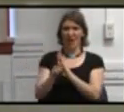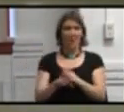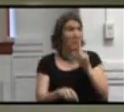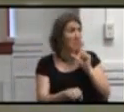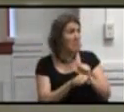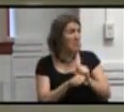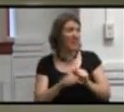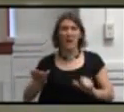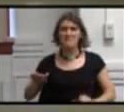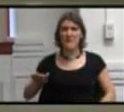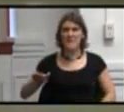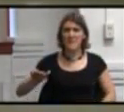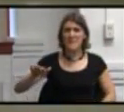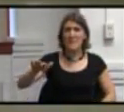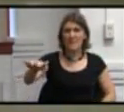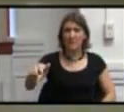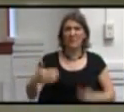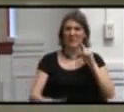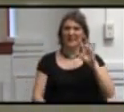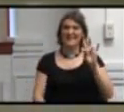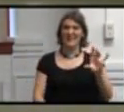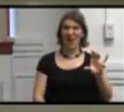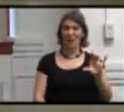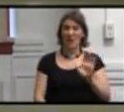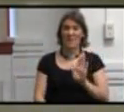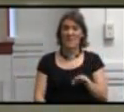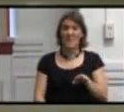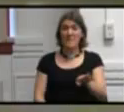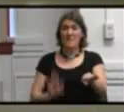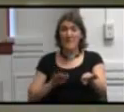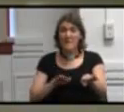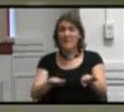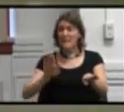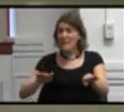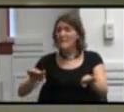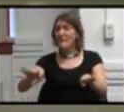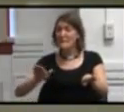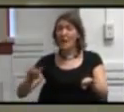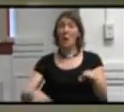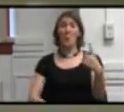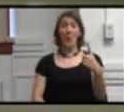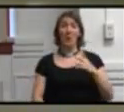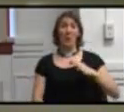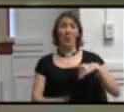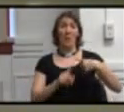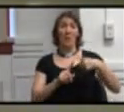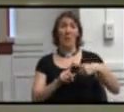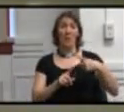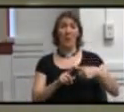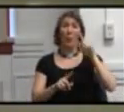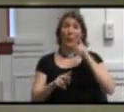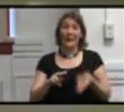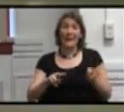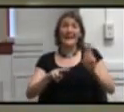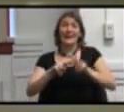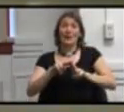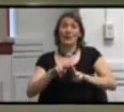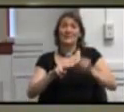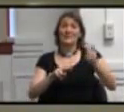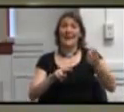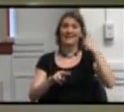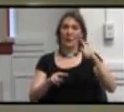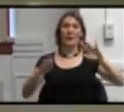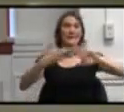panels. 8,700. Yep. I guess the only benefit is that there will be an increase to the grant list.